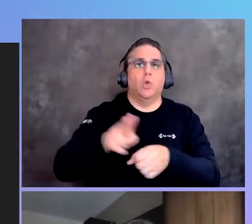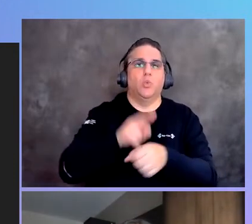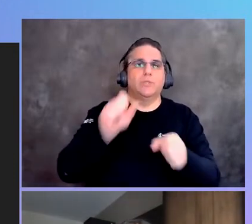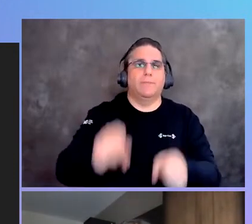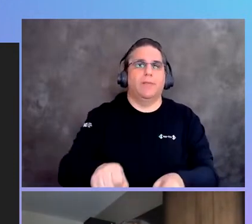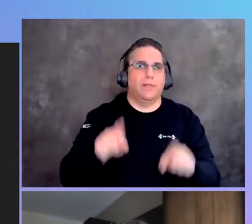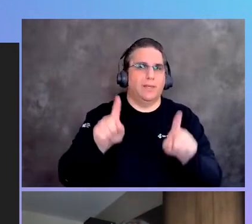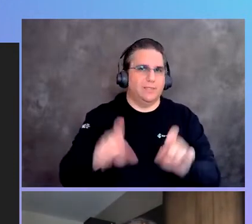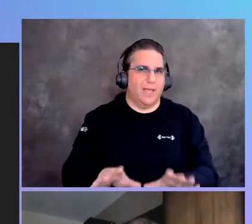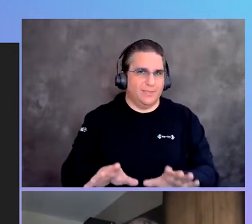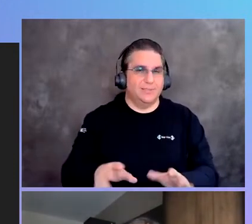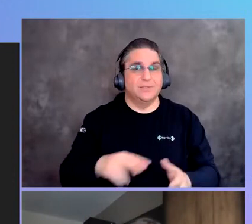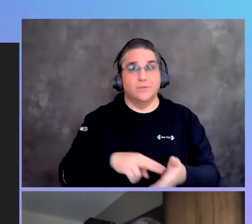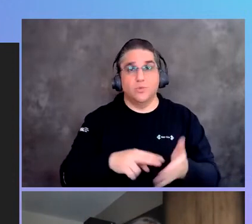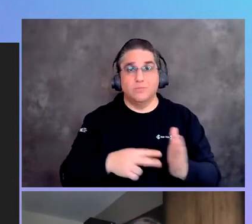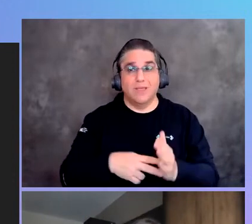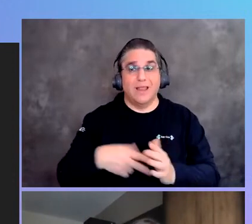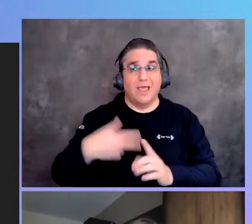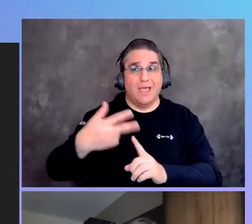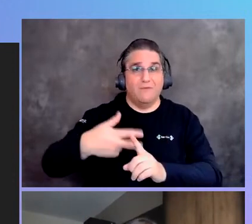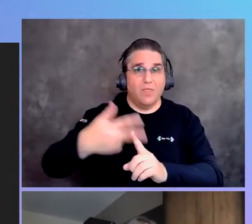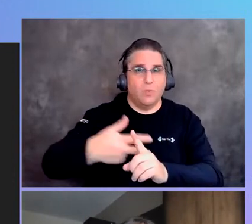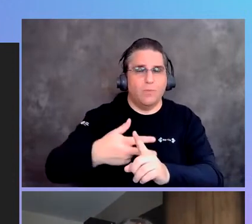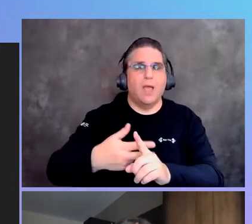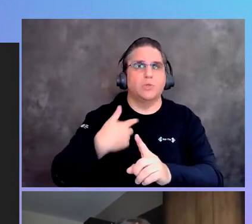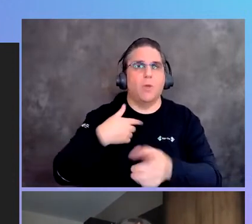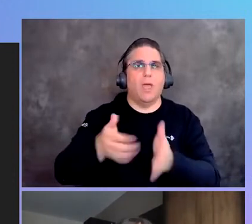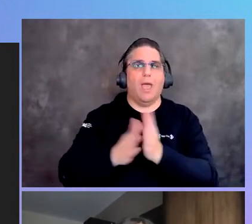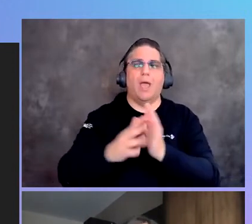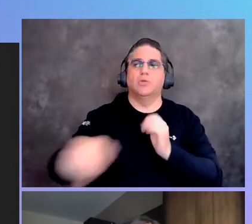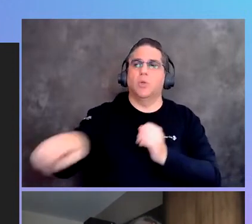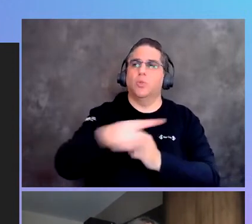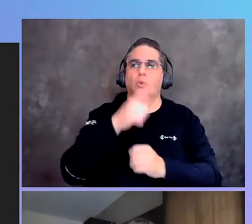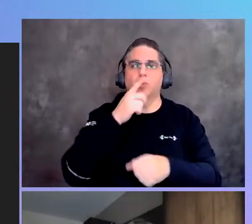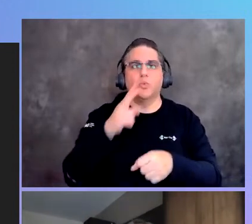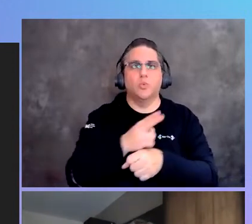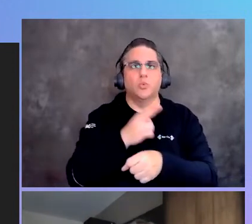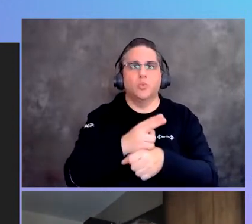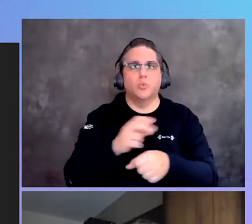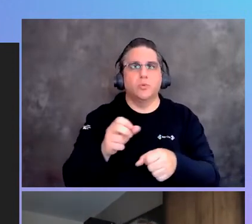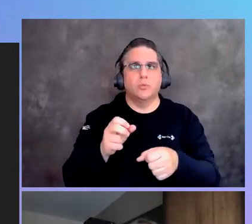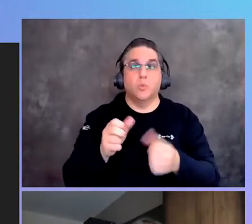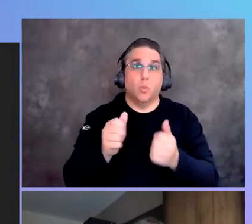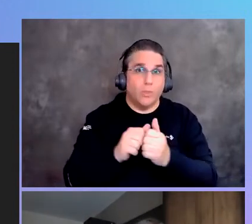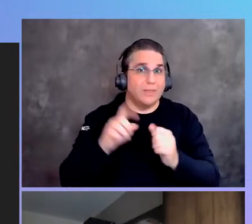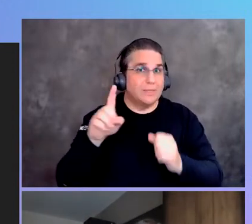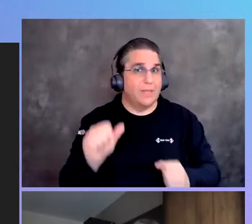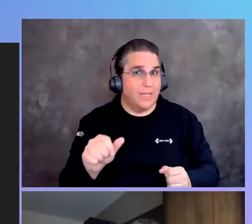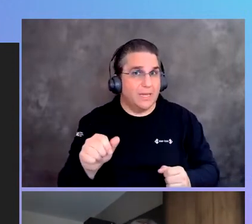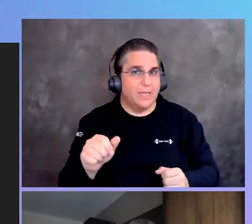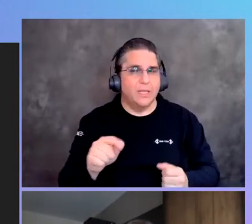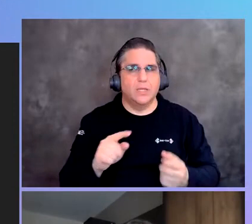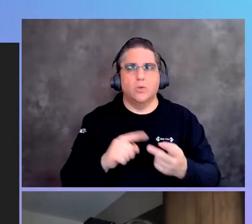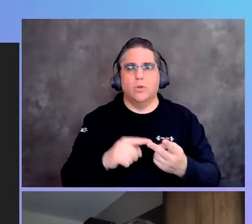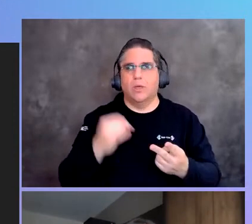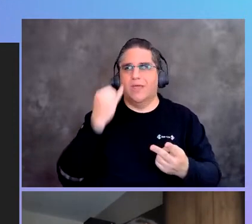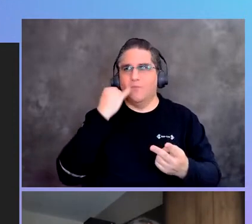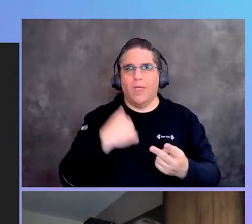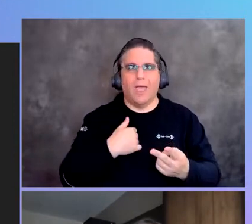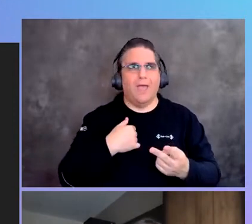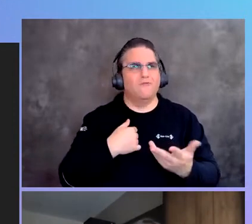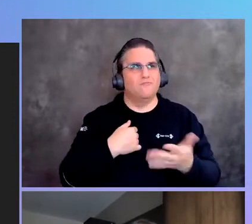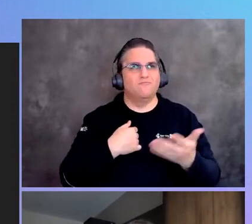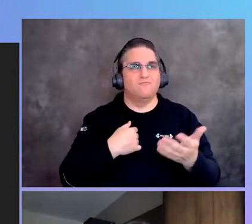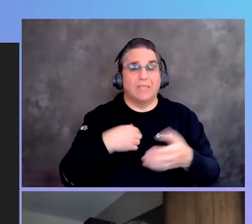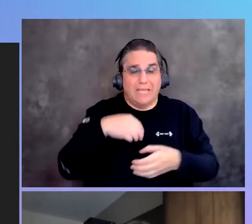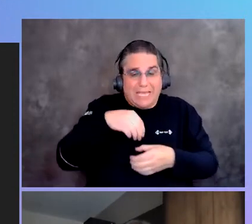of testers with disabilities, or if it's an employee-facing product, like an internal system